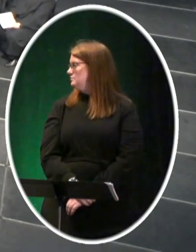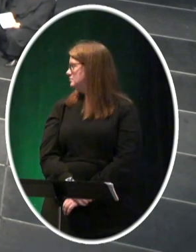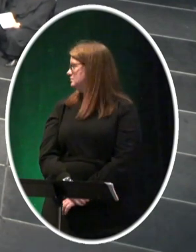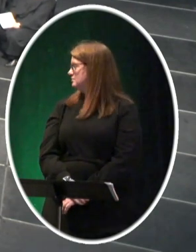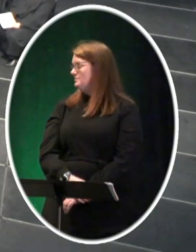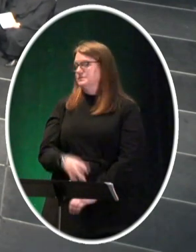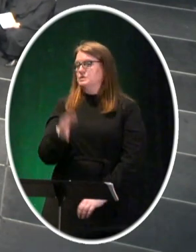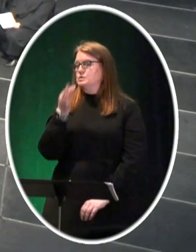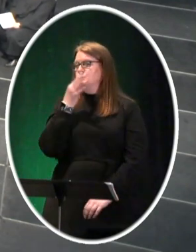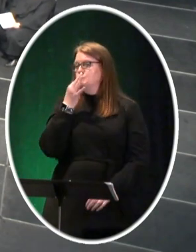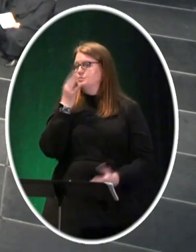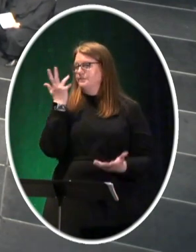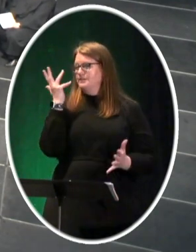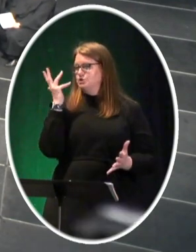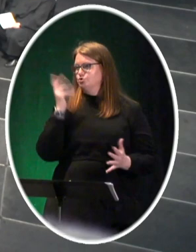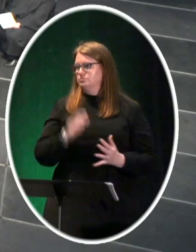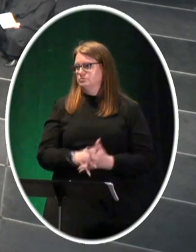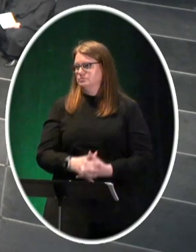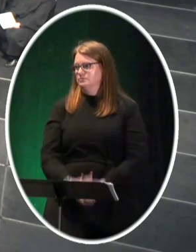Almost there.